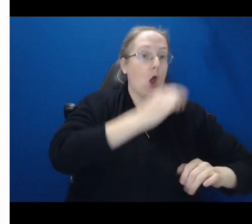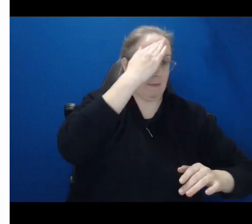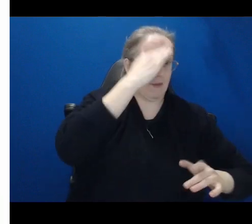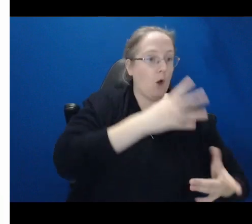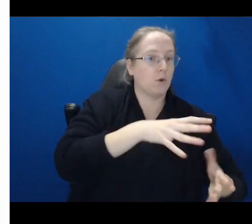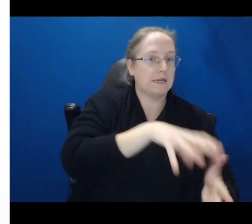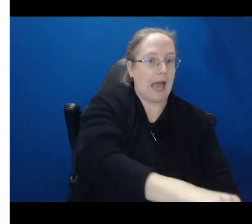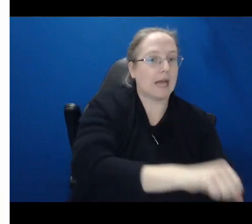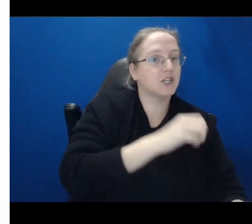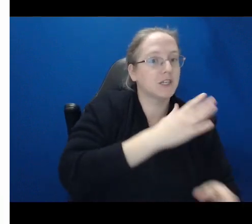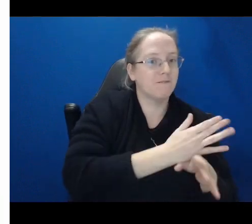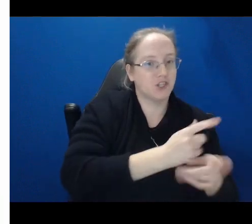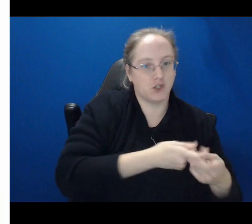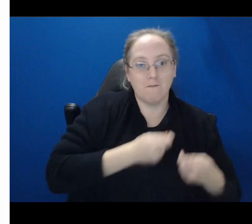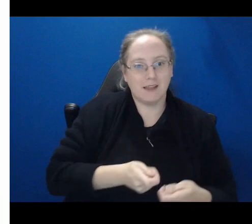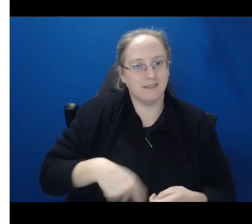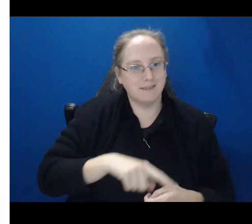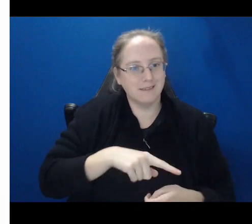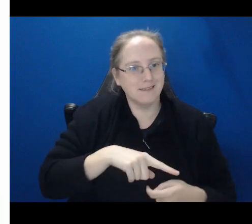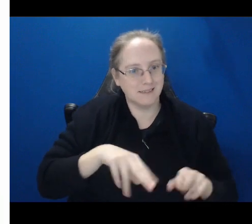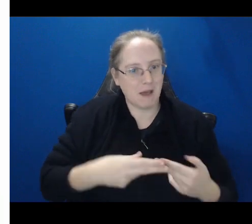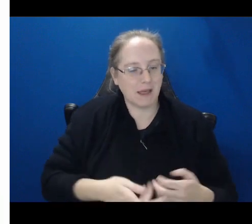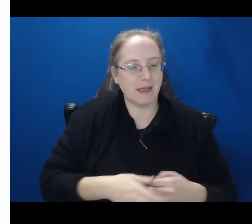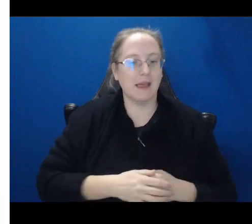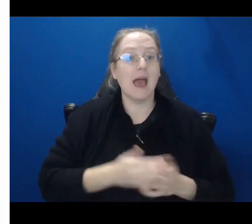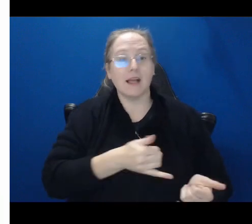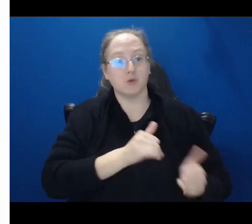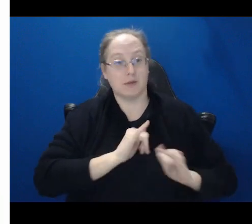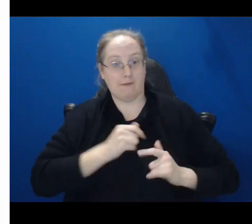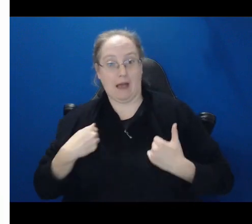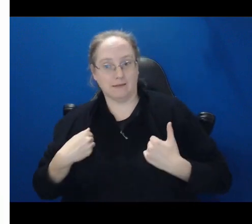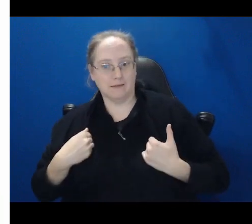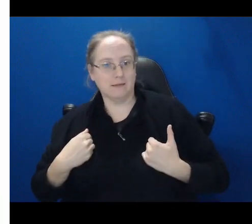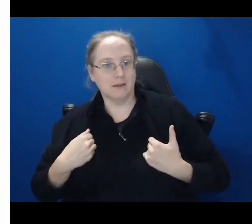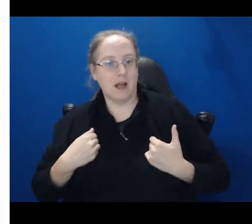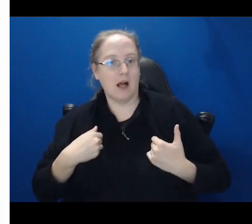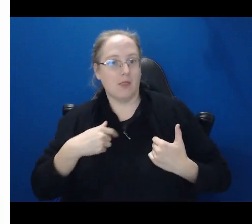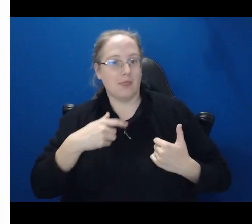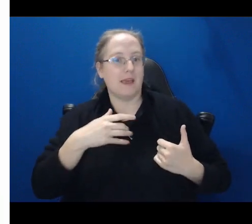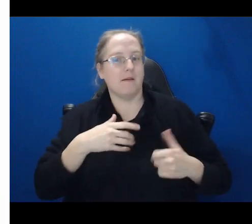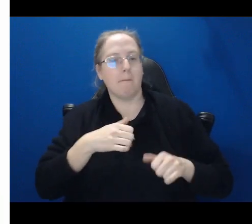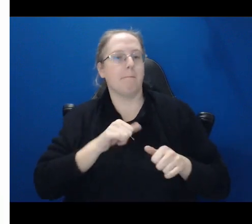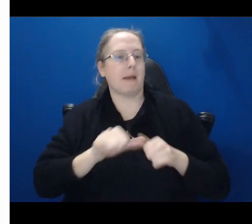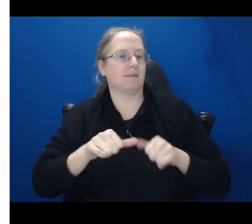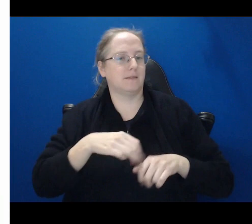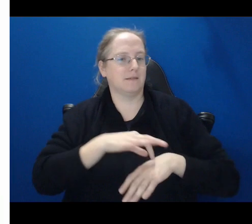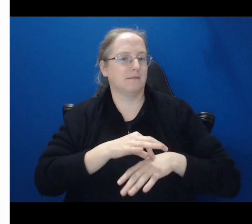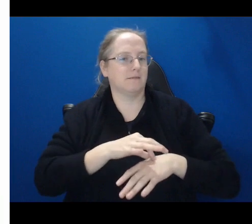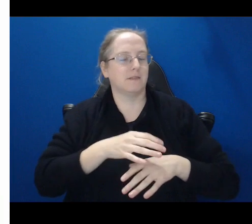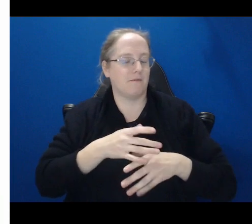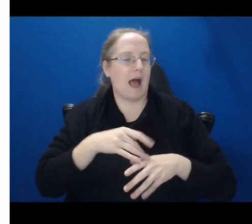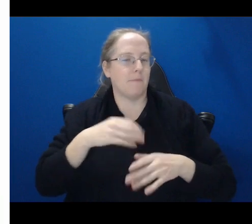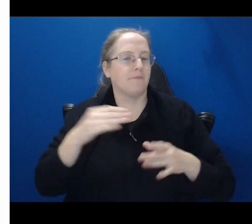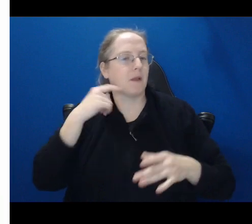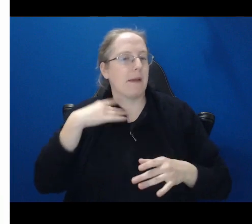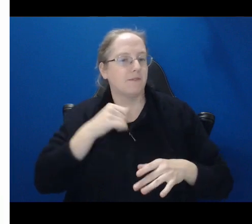us, as in my grandmother and the rest of the family, the flesh off the backbone, the best of what she had. So there's all those stories that come